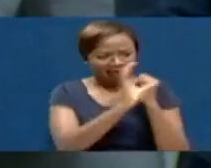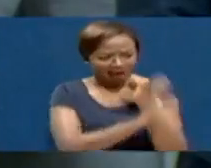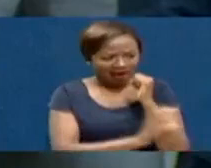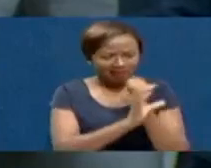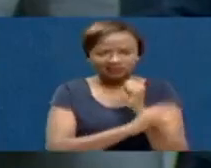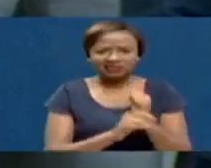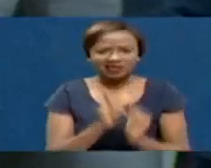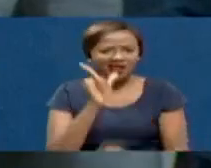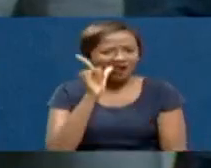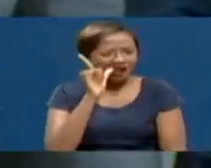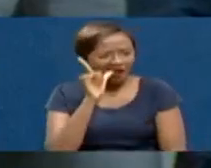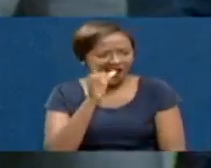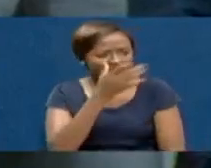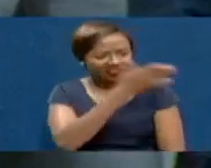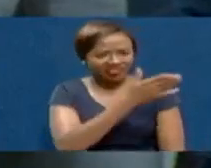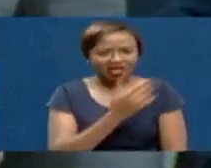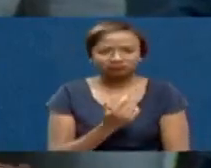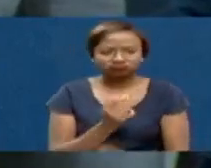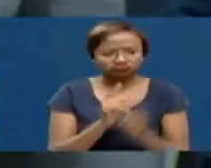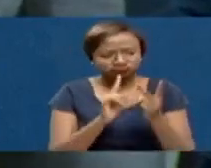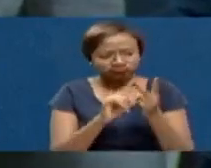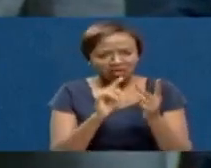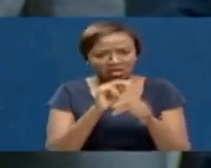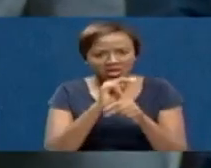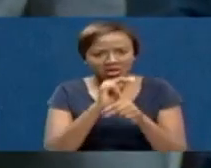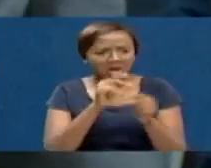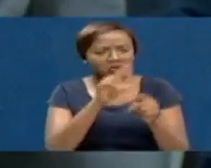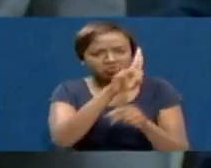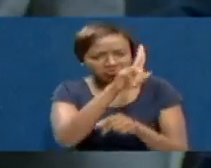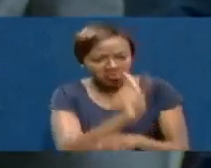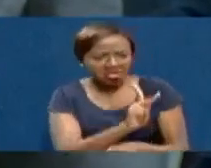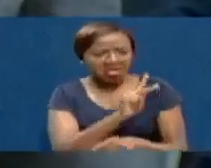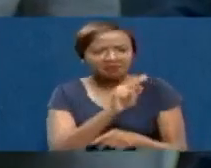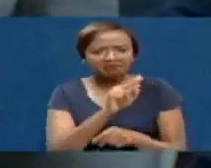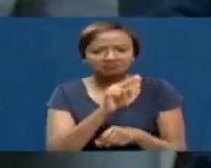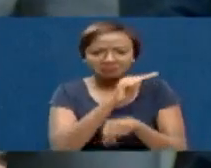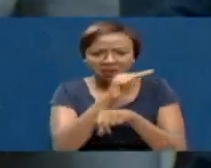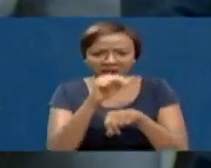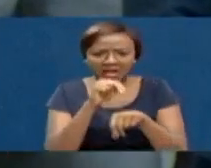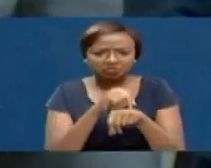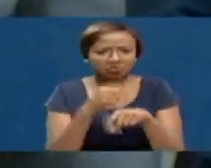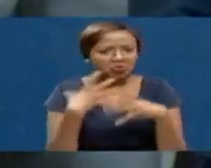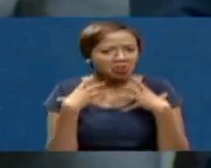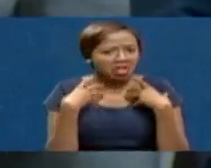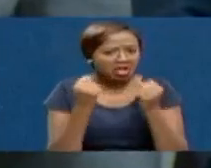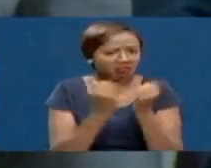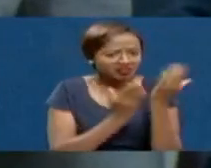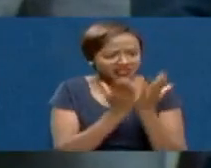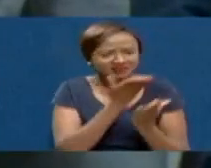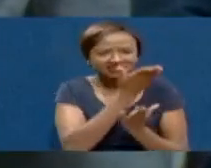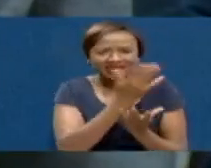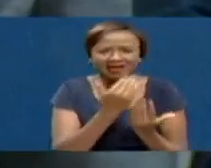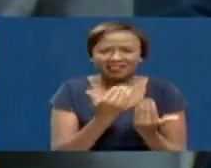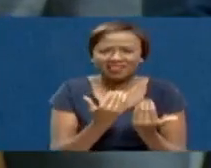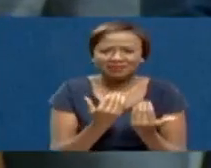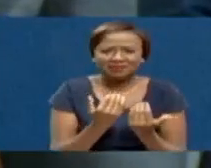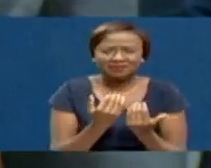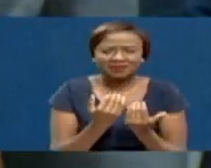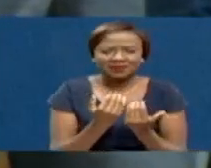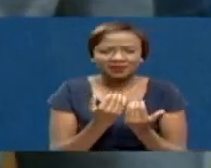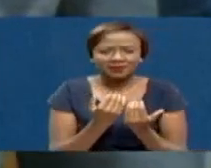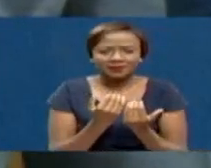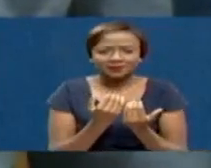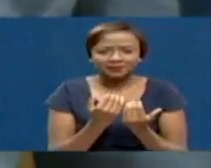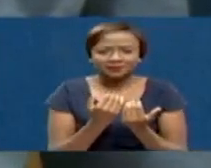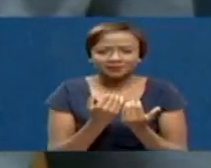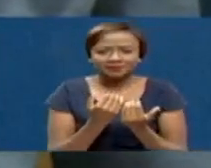British NHS, National Health Service in the UK, has already been overrun by the demands of